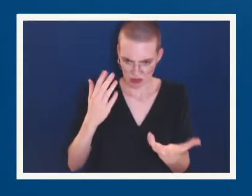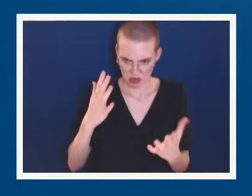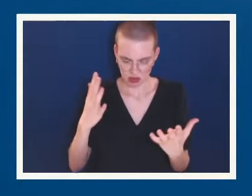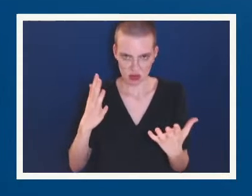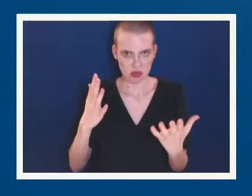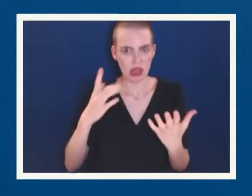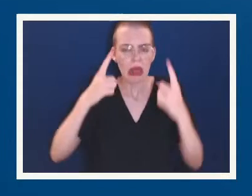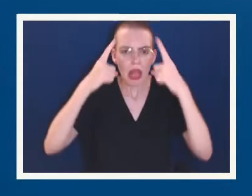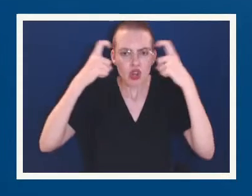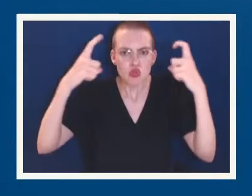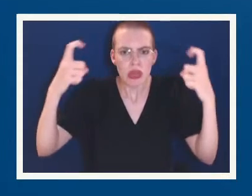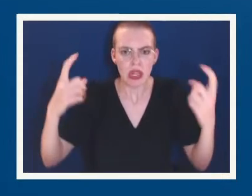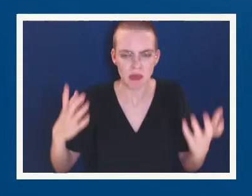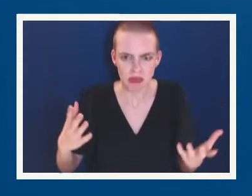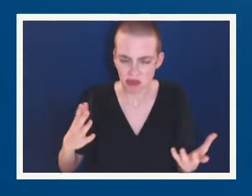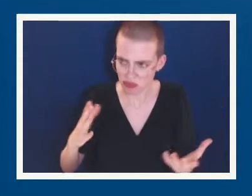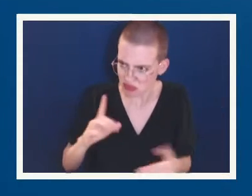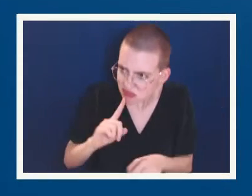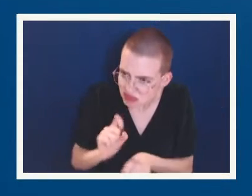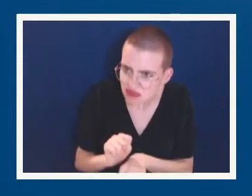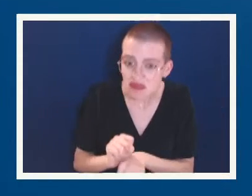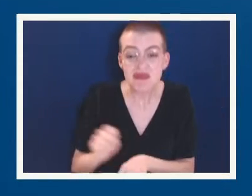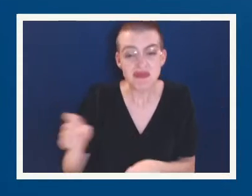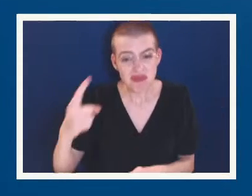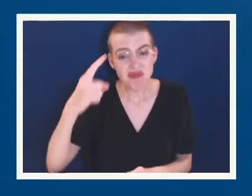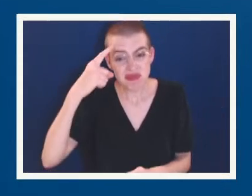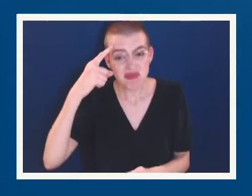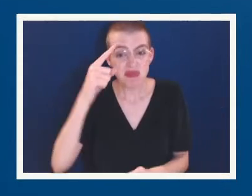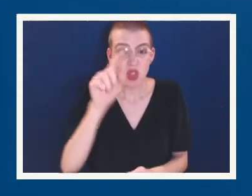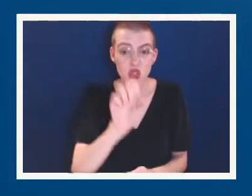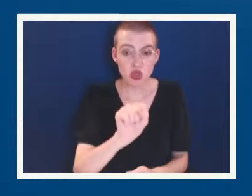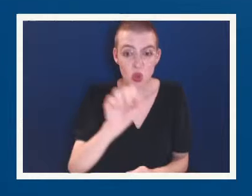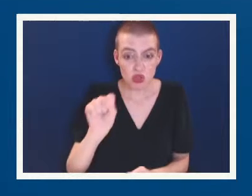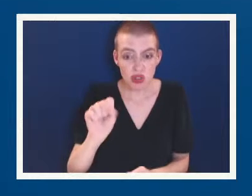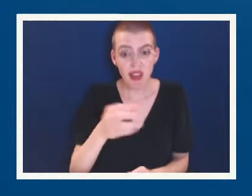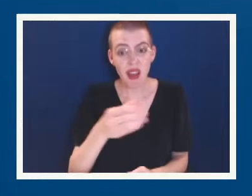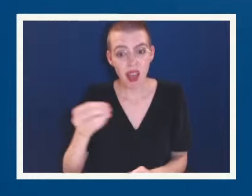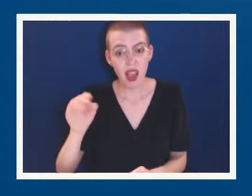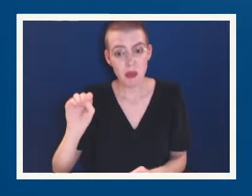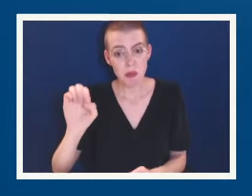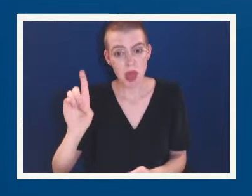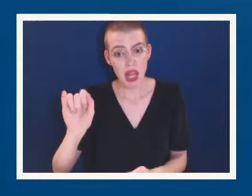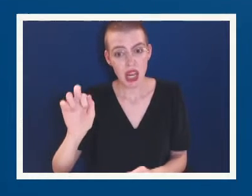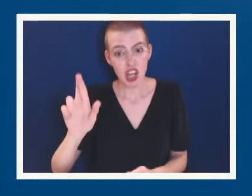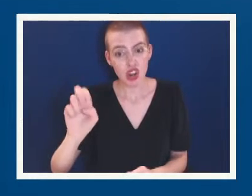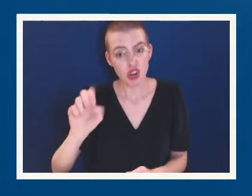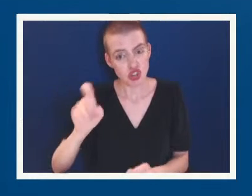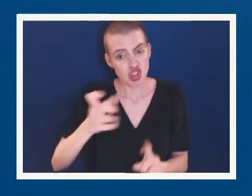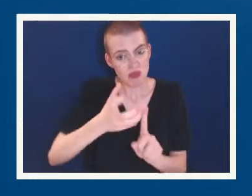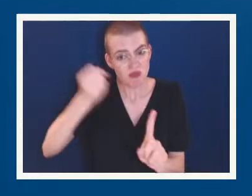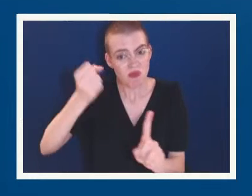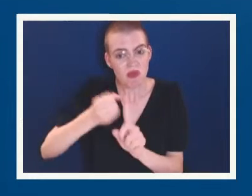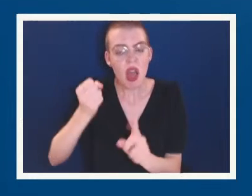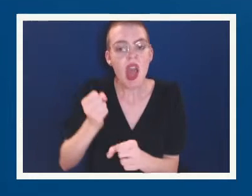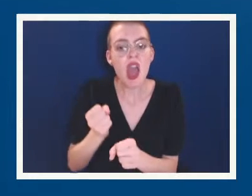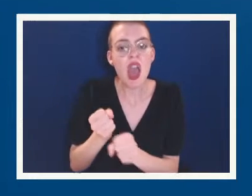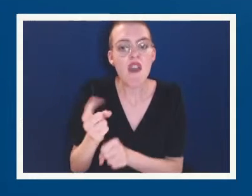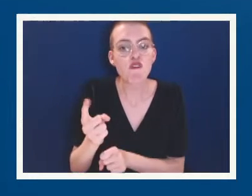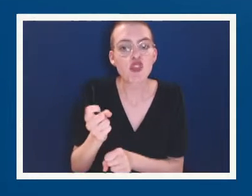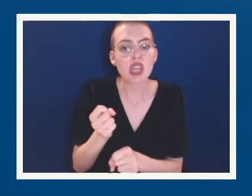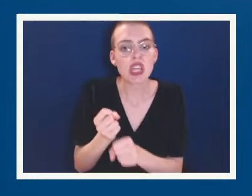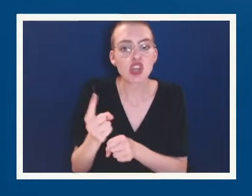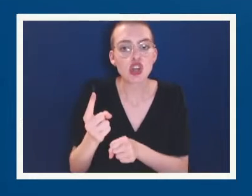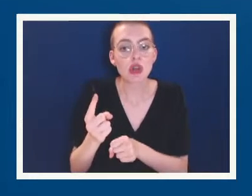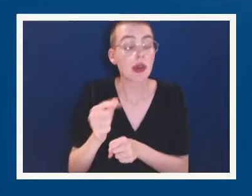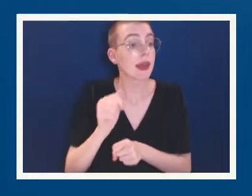thinks Social Security and Medicare should be in the chopping block every single year. If Congress doesn't